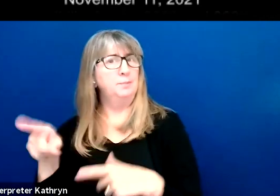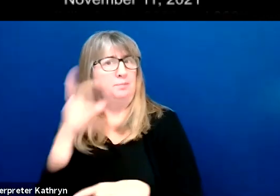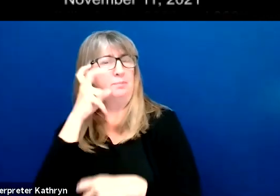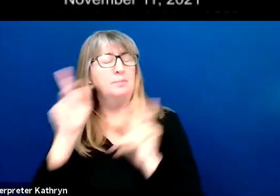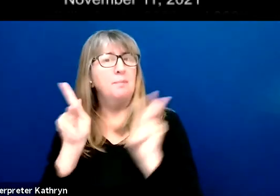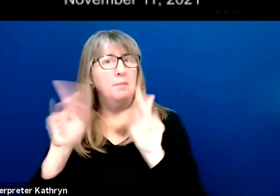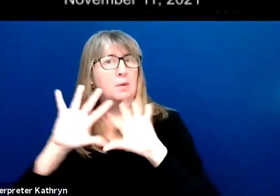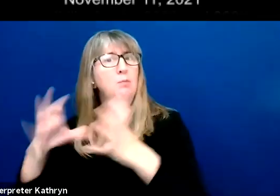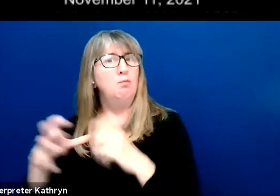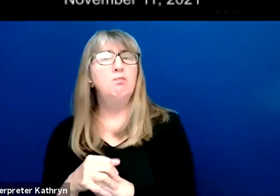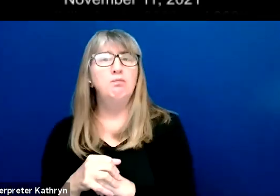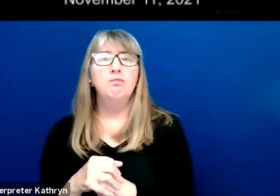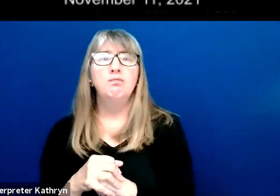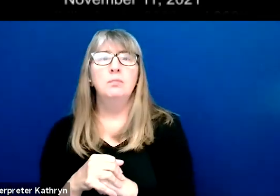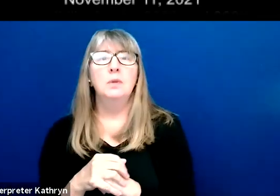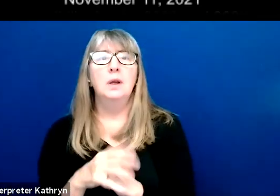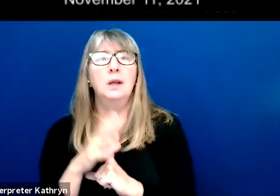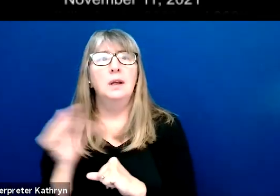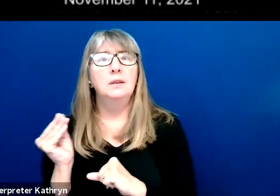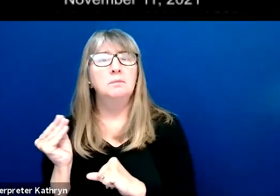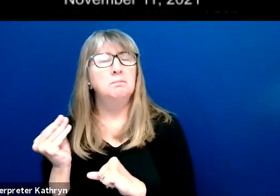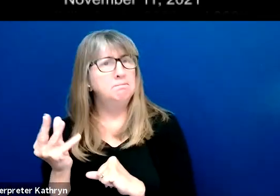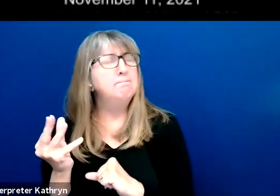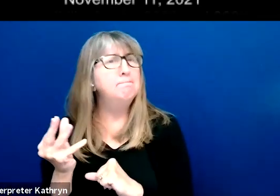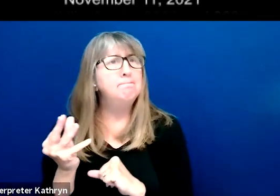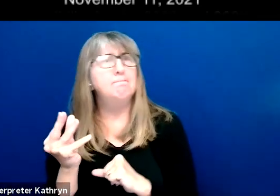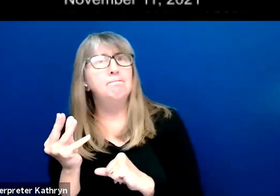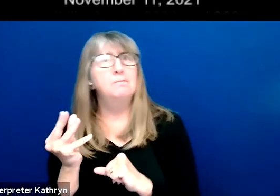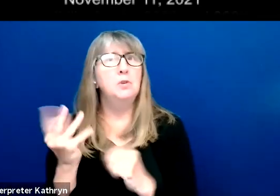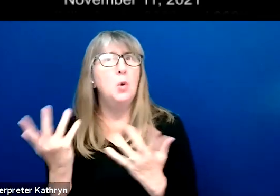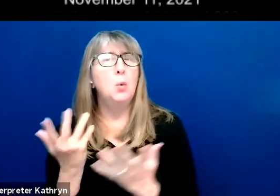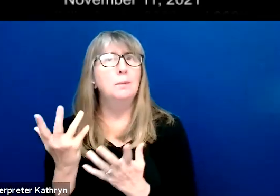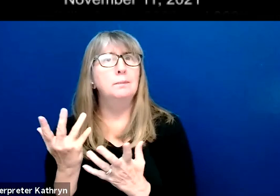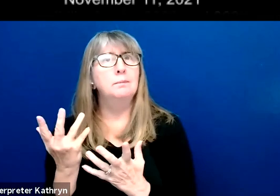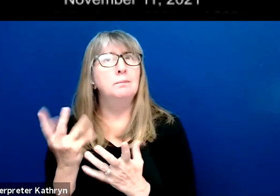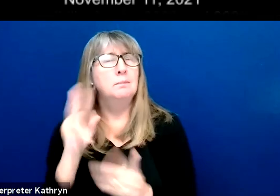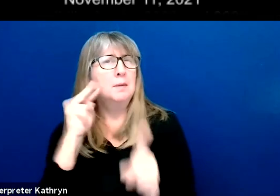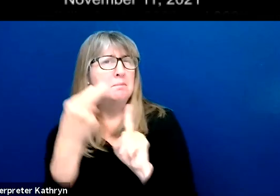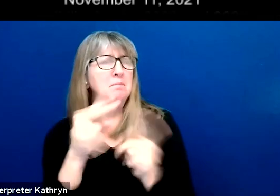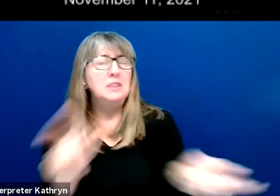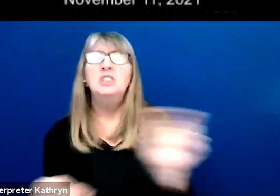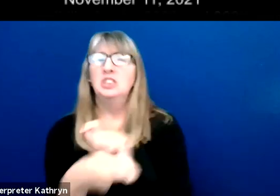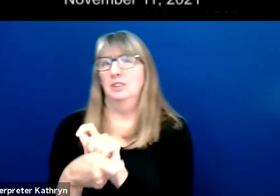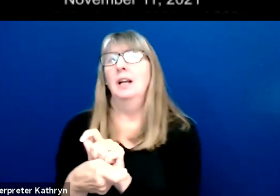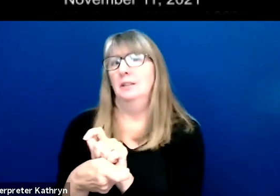people. And that really changed the way I looked at disability. I grew up in New